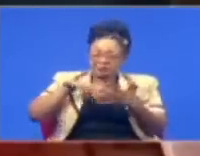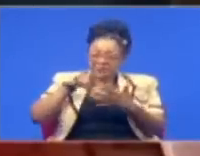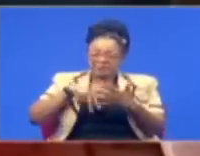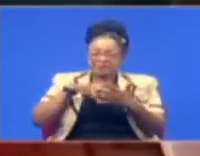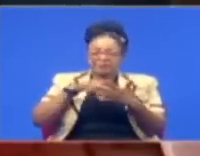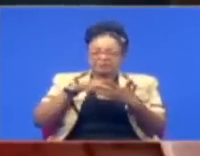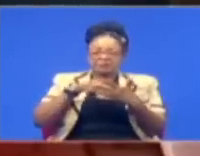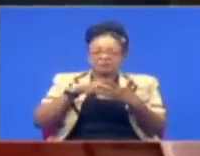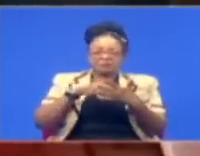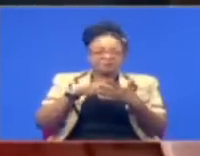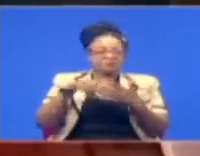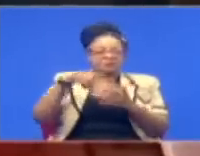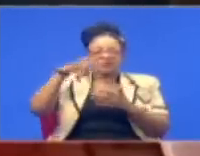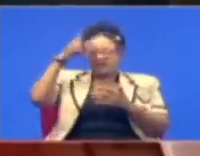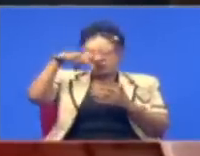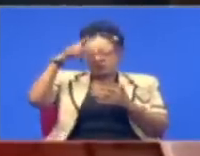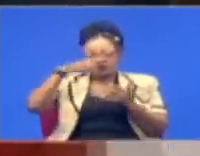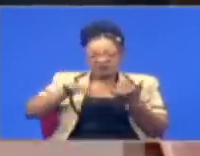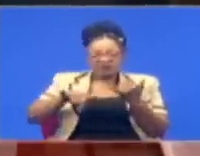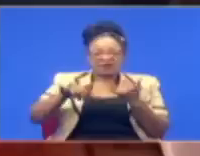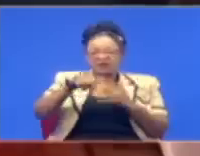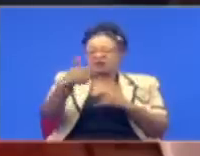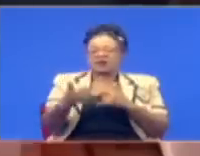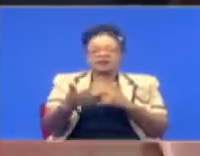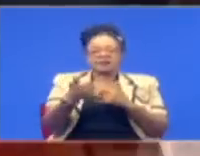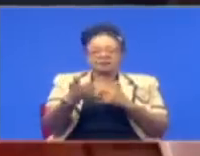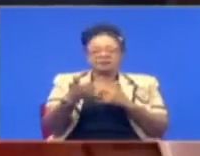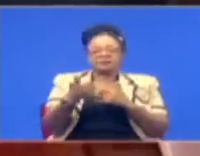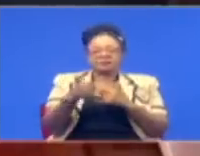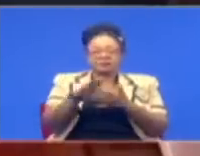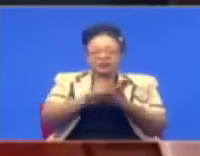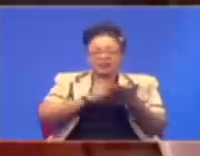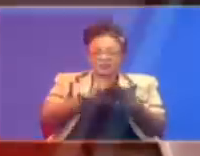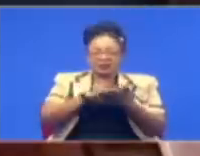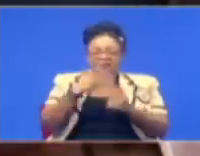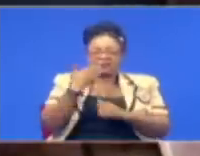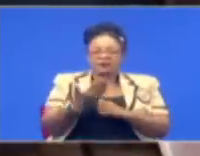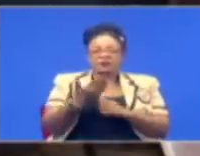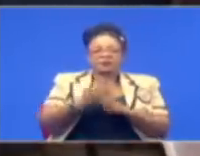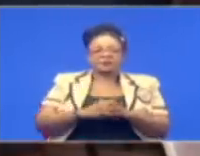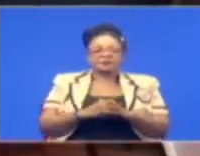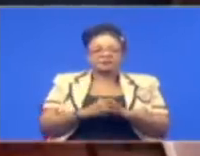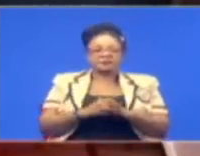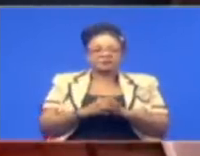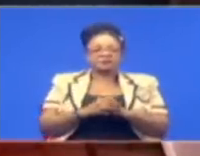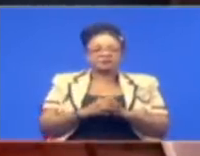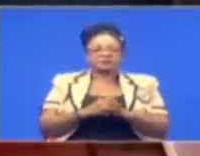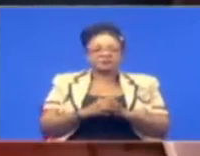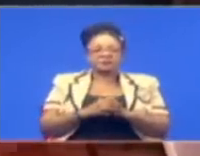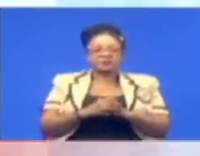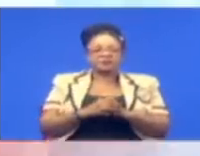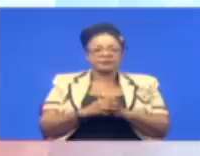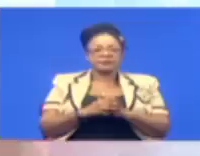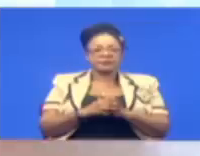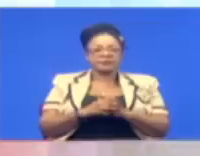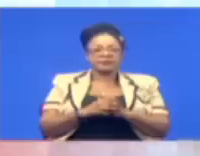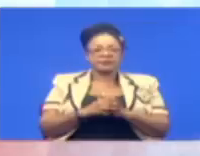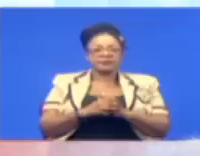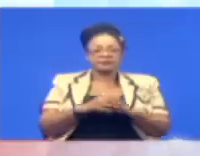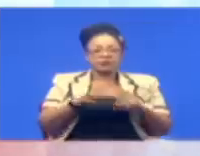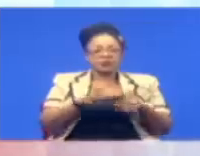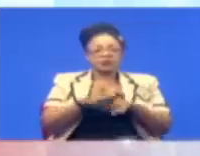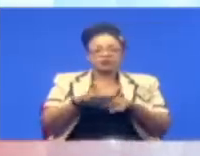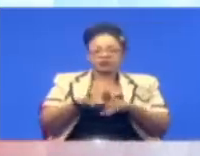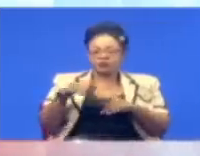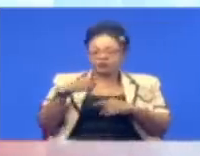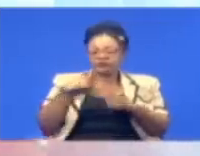law, philosophy, and other disciplines. Thank you, my lord. You have also talked about the